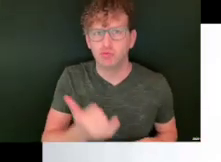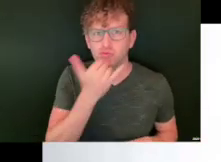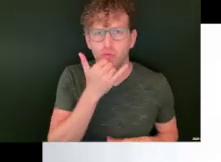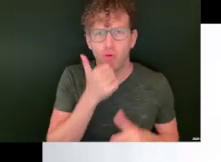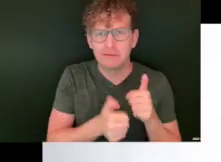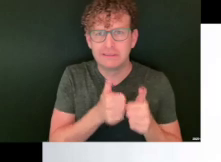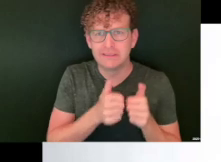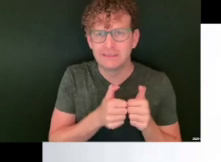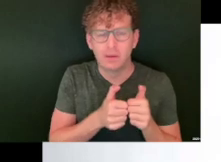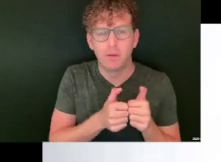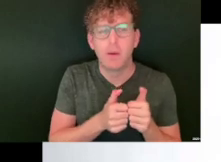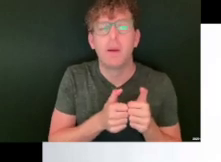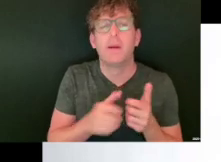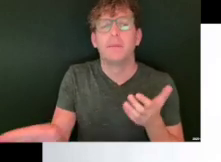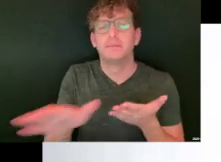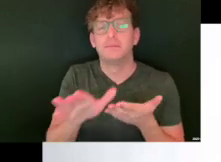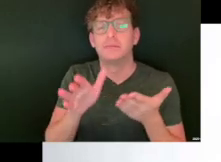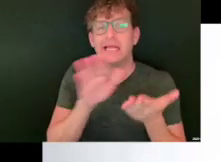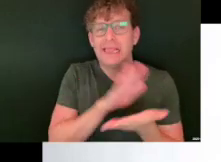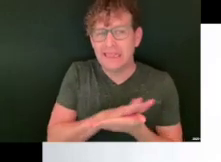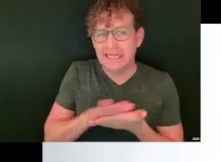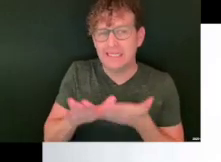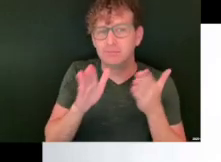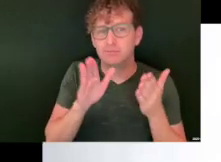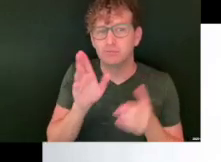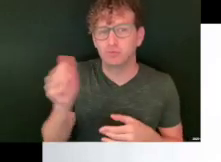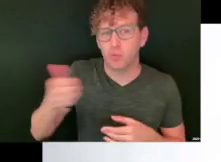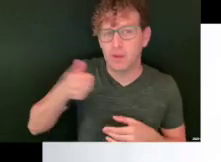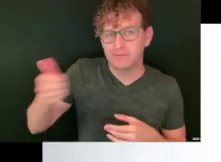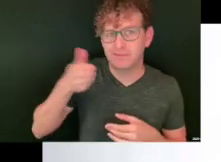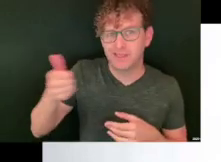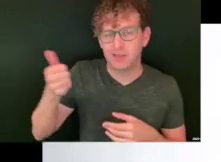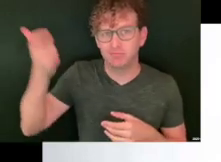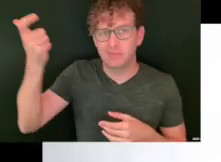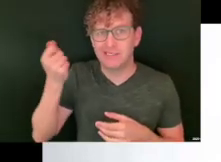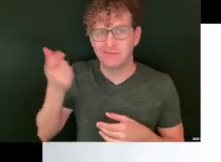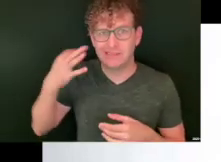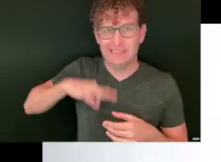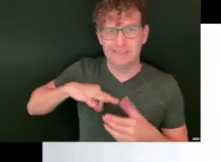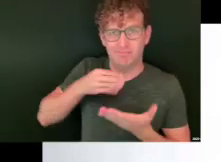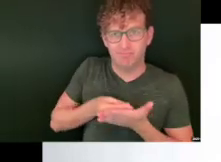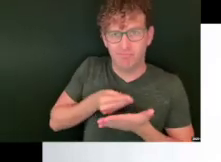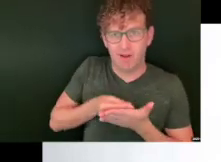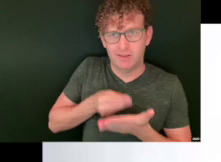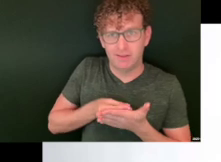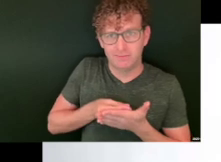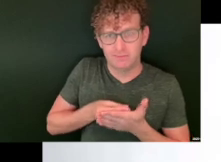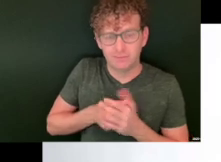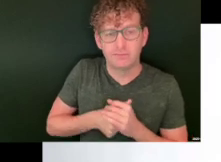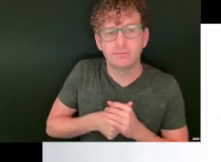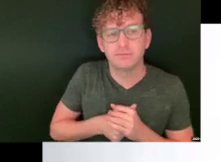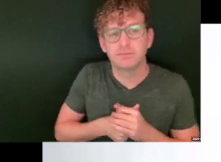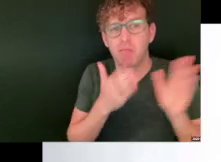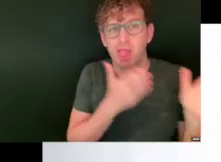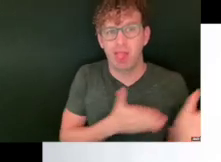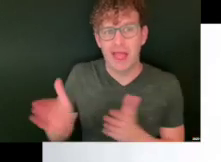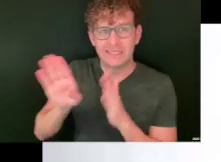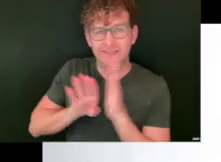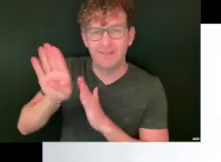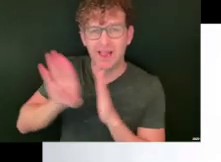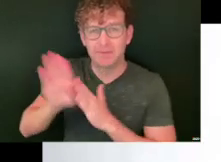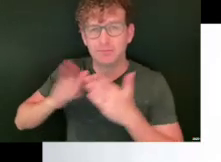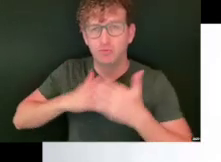legislature each year through the state budget. Through the plan, CARB staff aims to meet community and